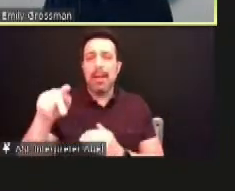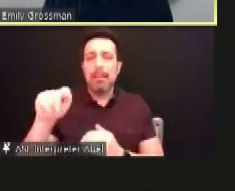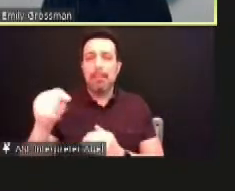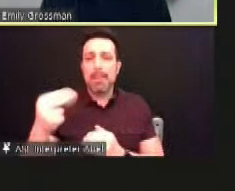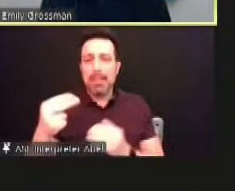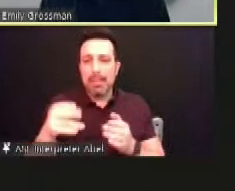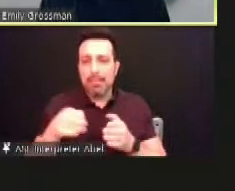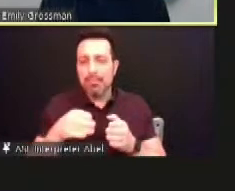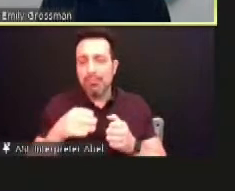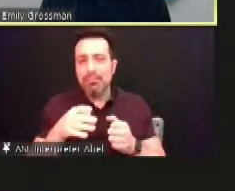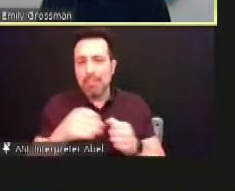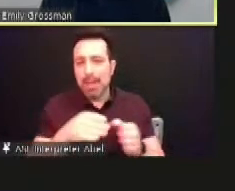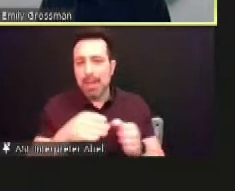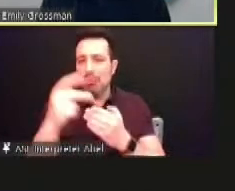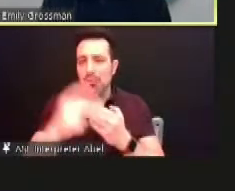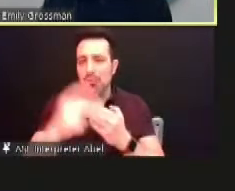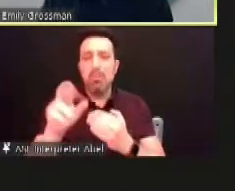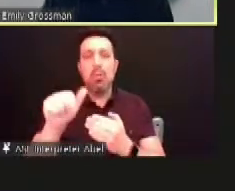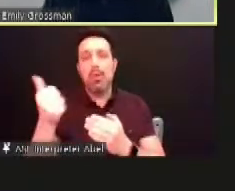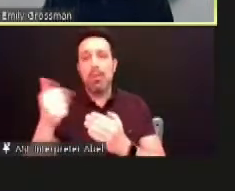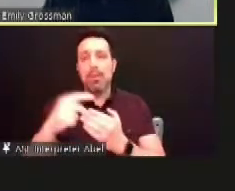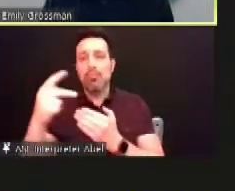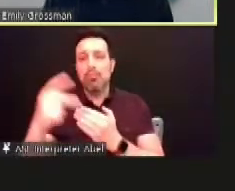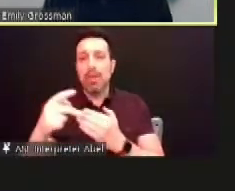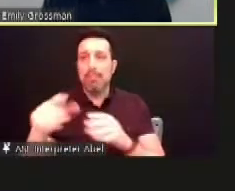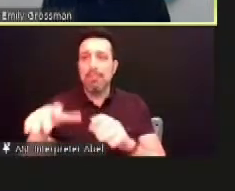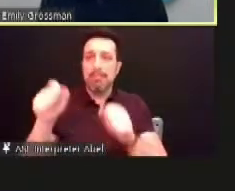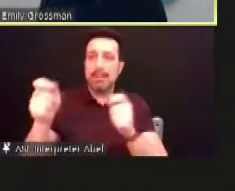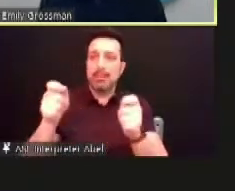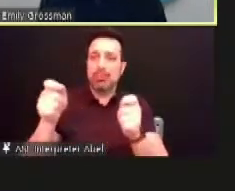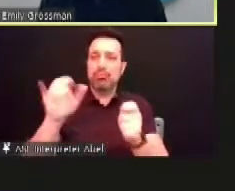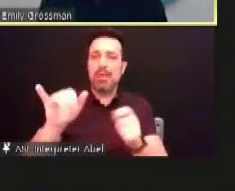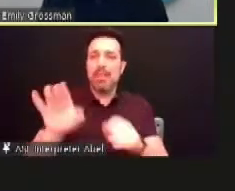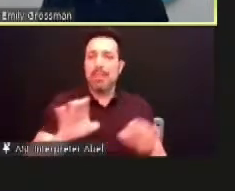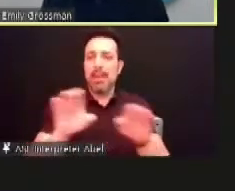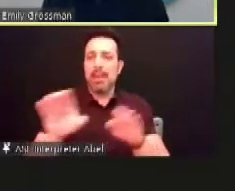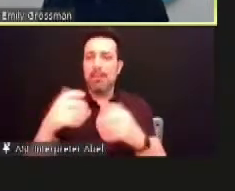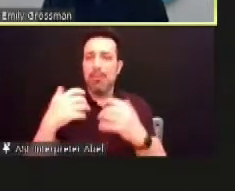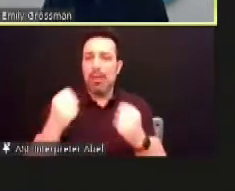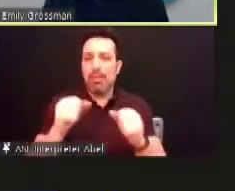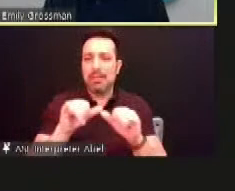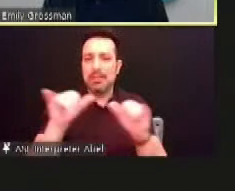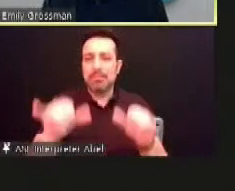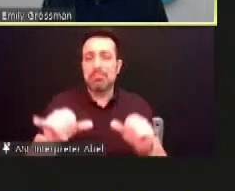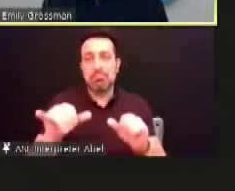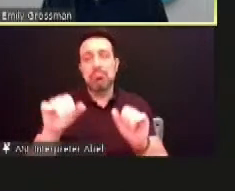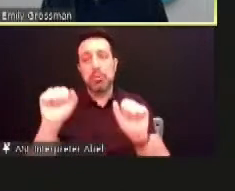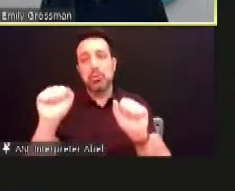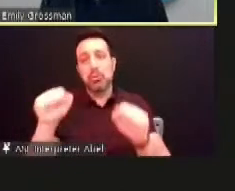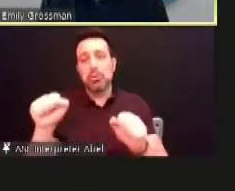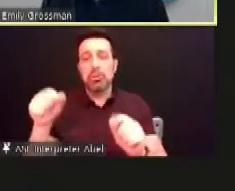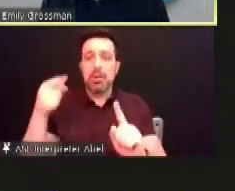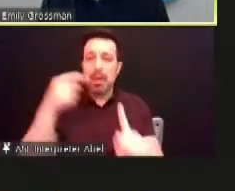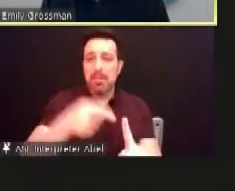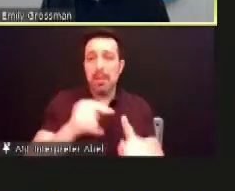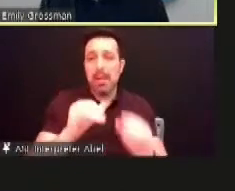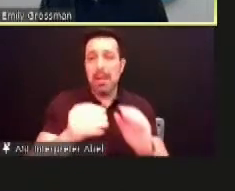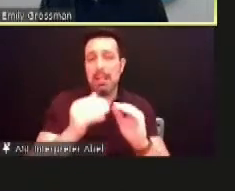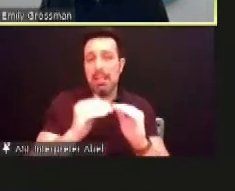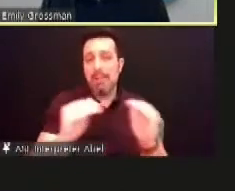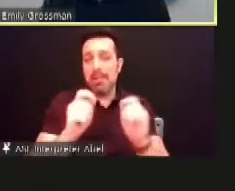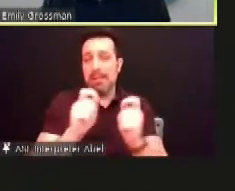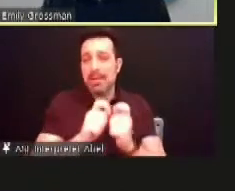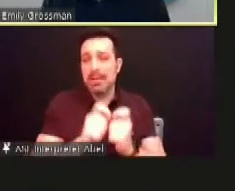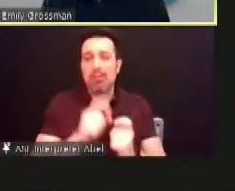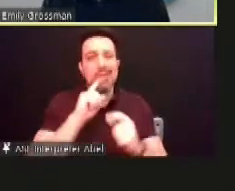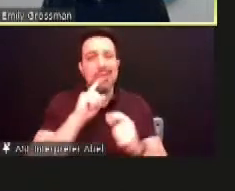program or other programs that are administered by the behavioral health system, I think it could come down to that level of detail. So